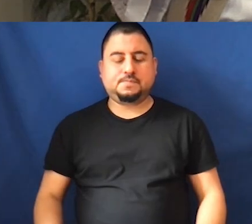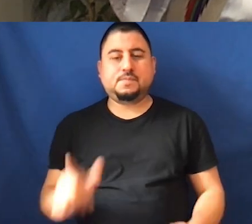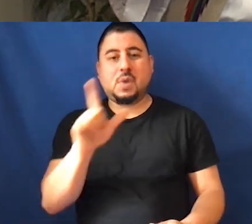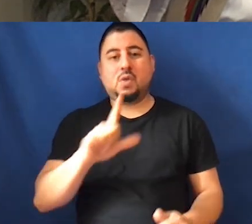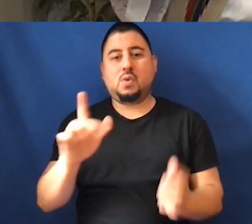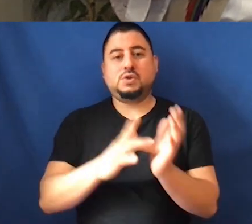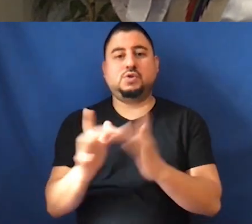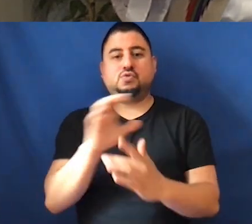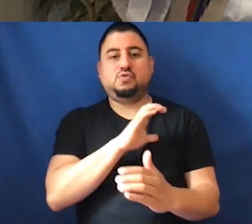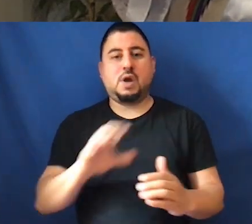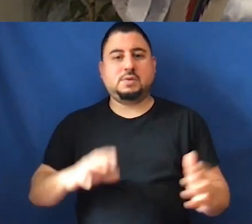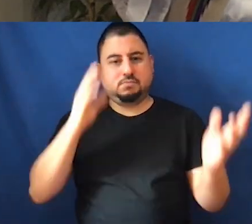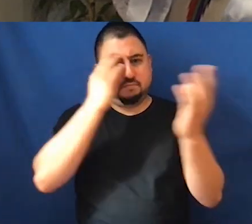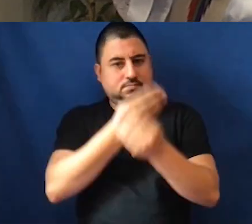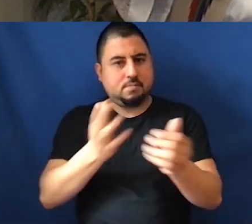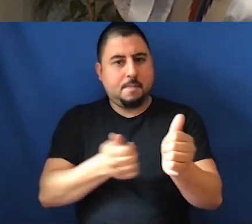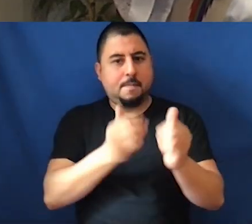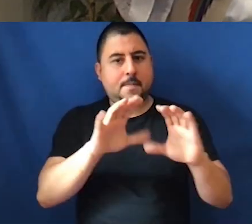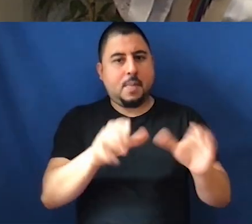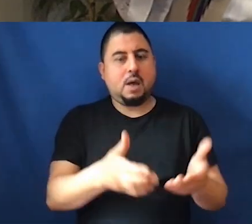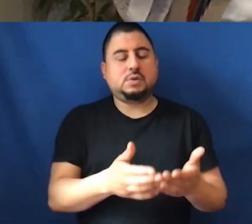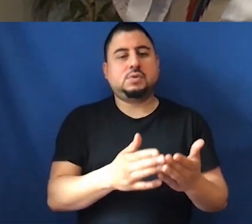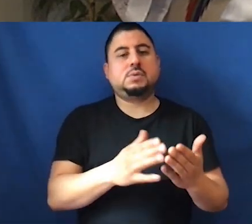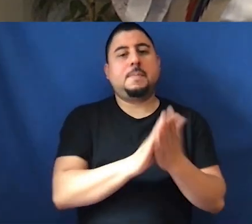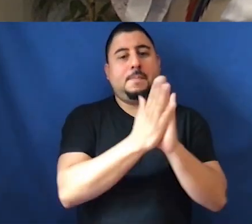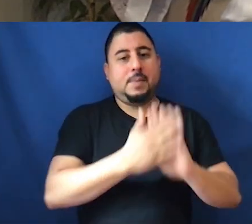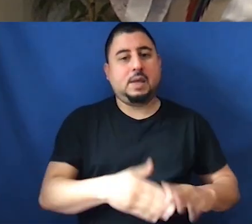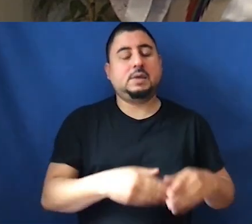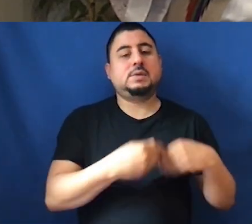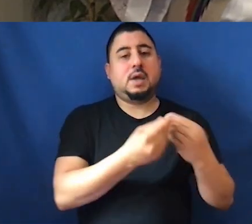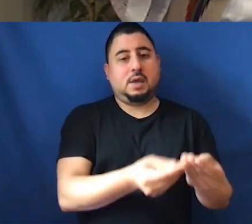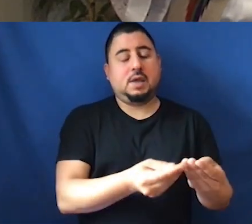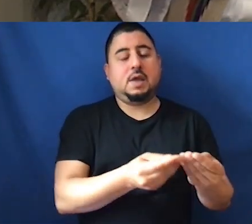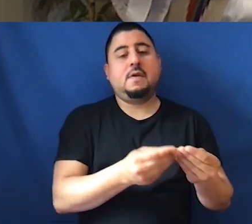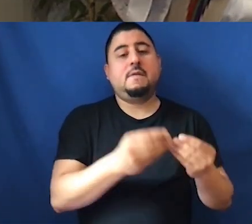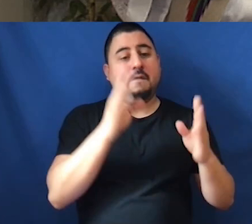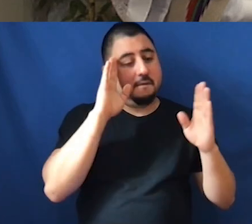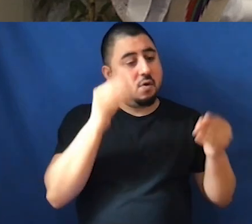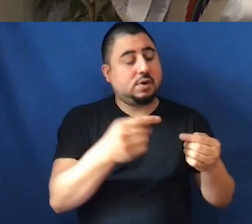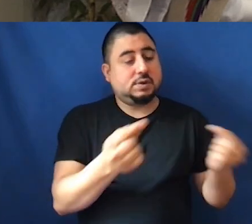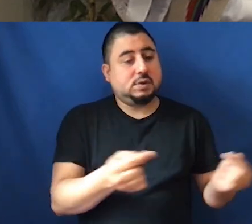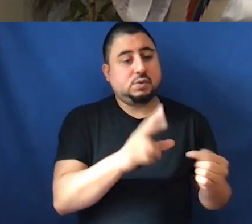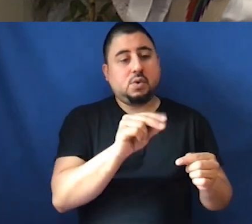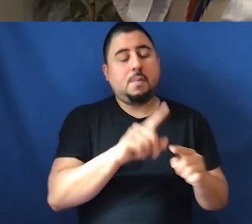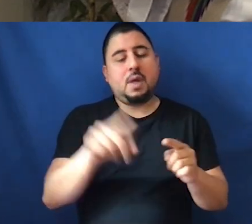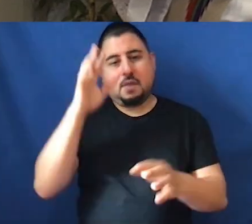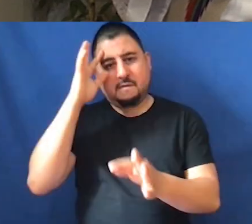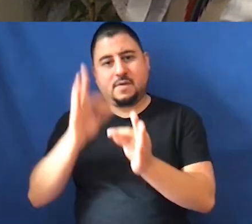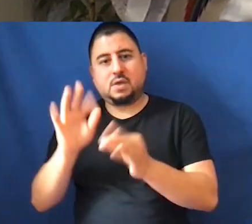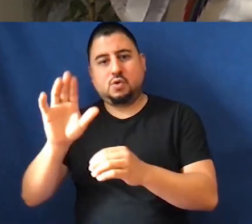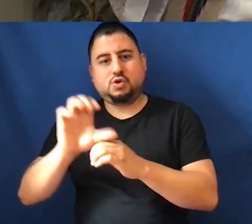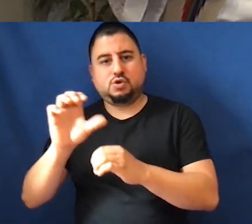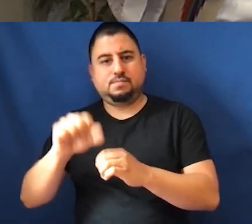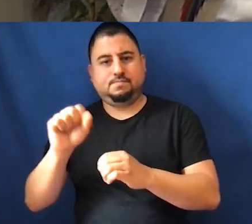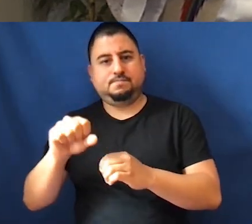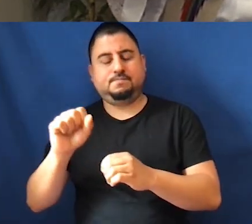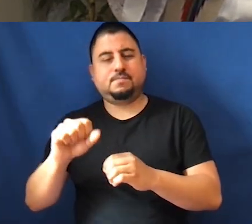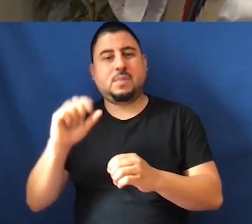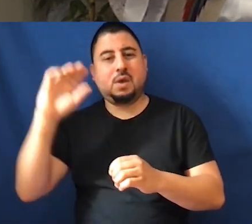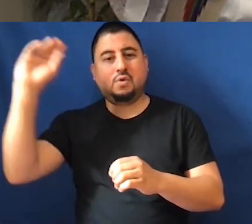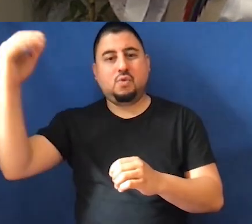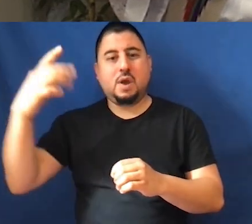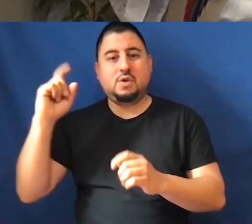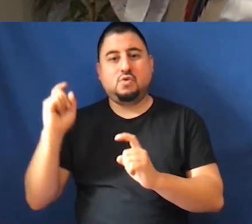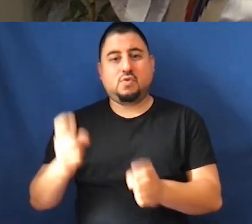Lord Jesus Christ, who said to your apostles, "Peace I leave you, my peace I give you," look not on our sins, but on the faith of your church, and